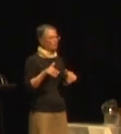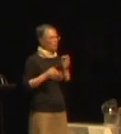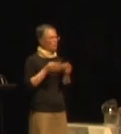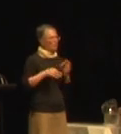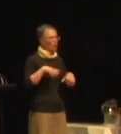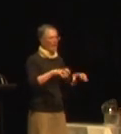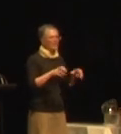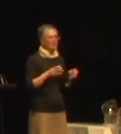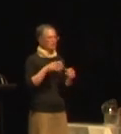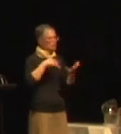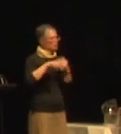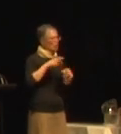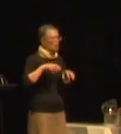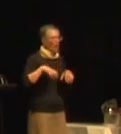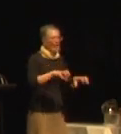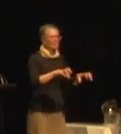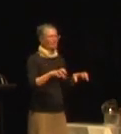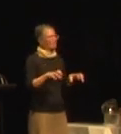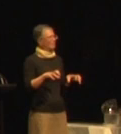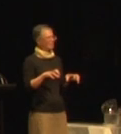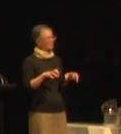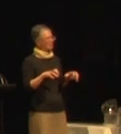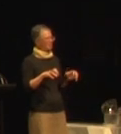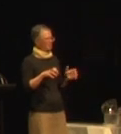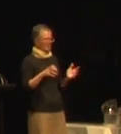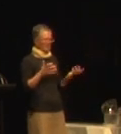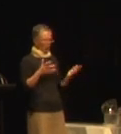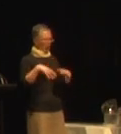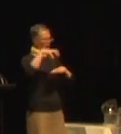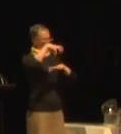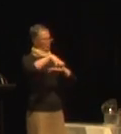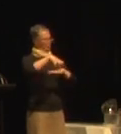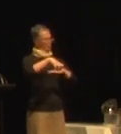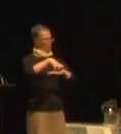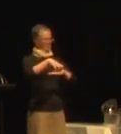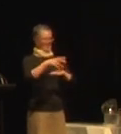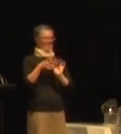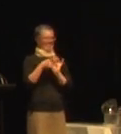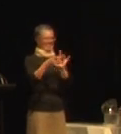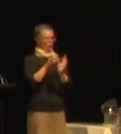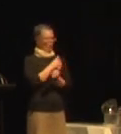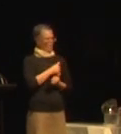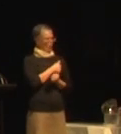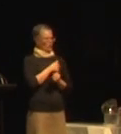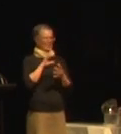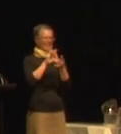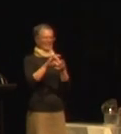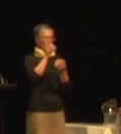issue. So there's something missing in this equation that we've built our institutions of emotion and knowledge on.